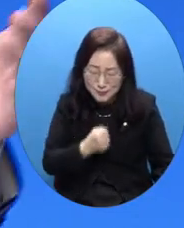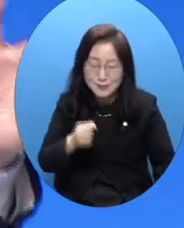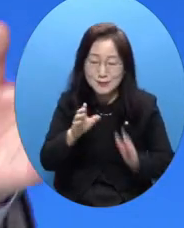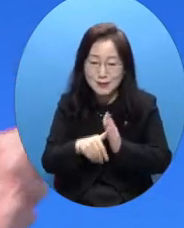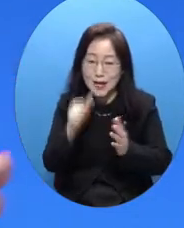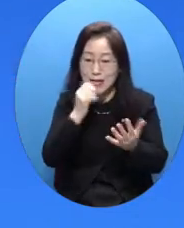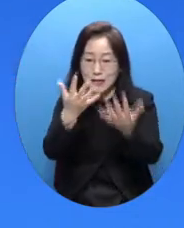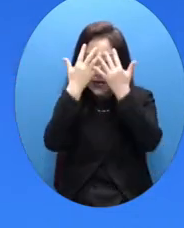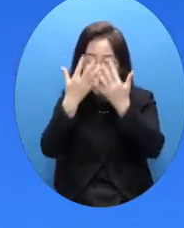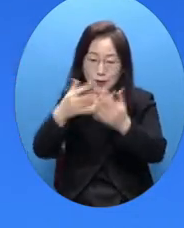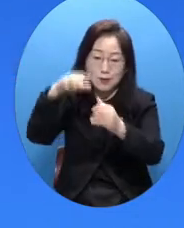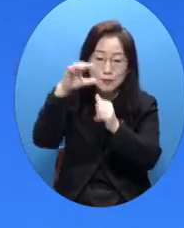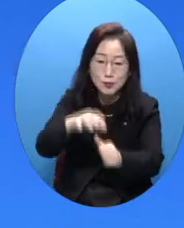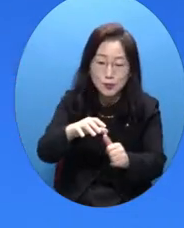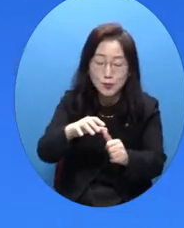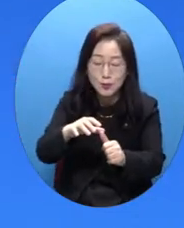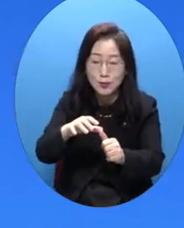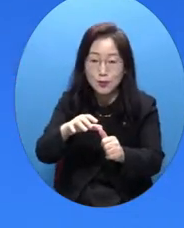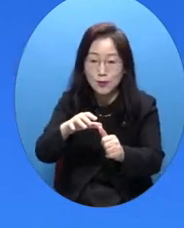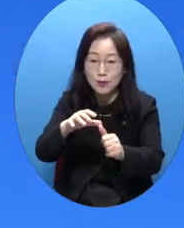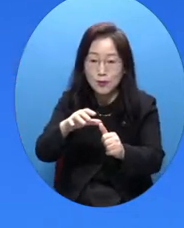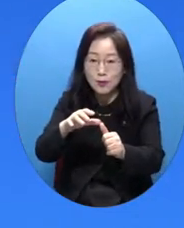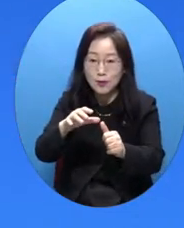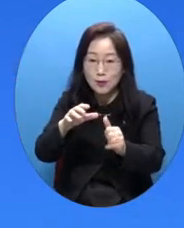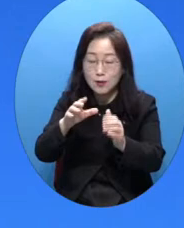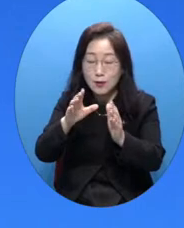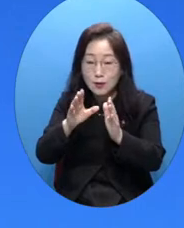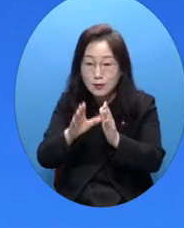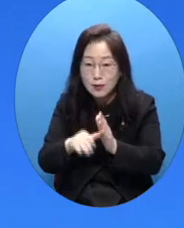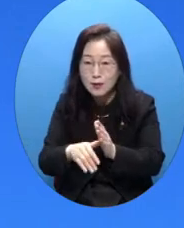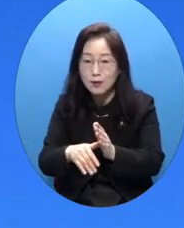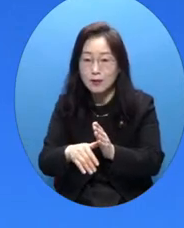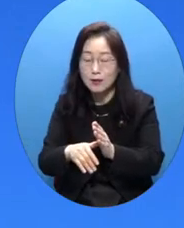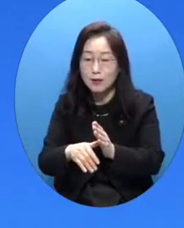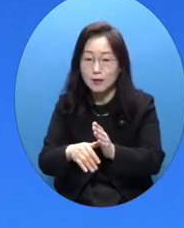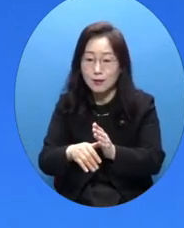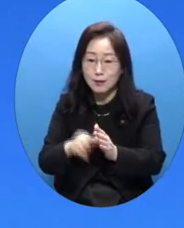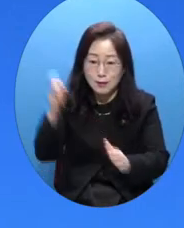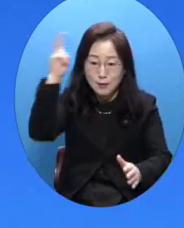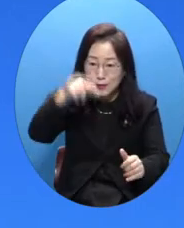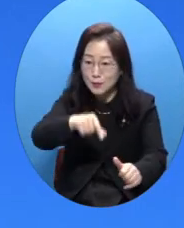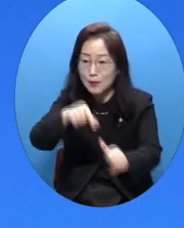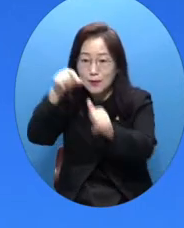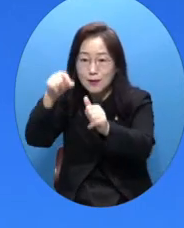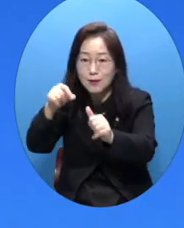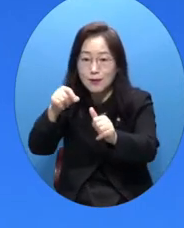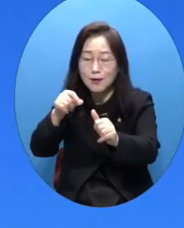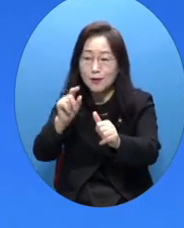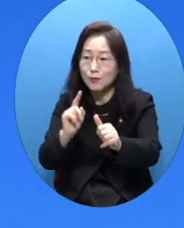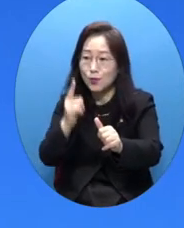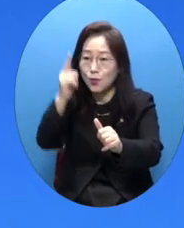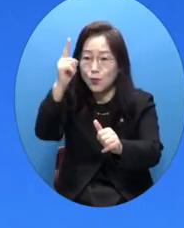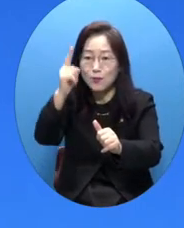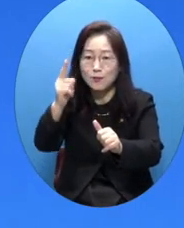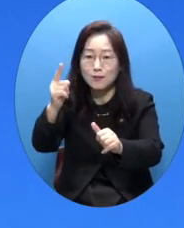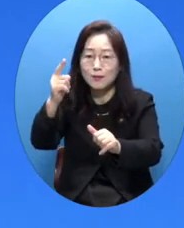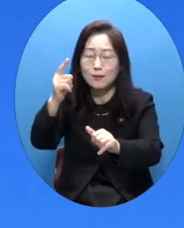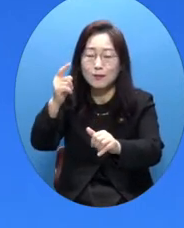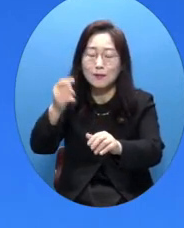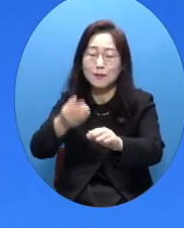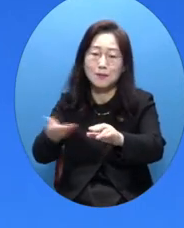the future bright future even he was in the midst of the trouble God has only on God had a plan for